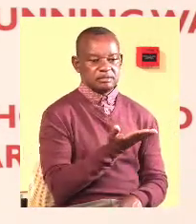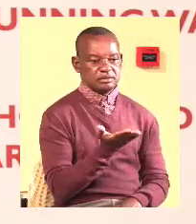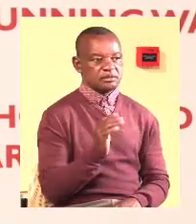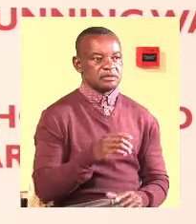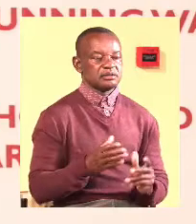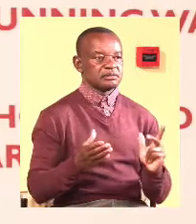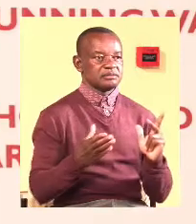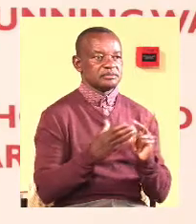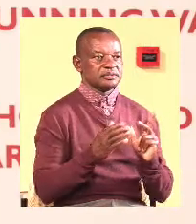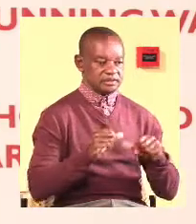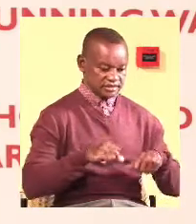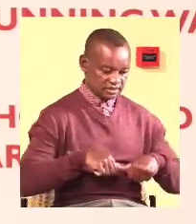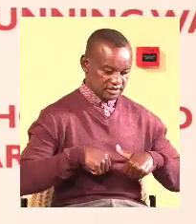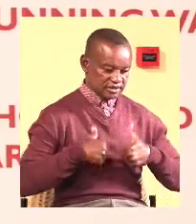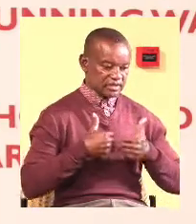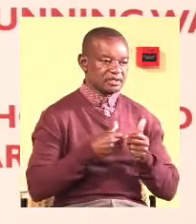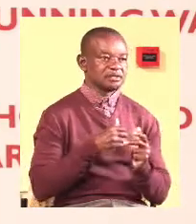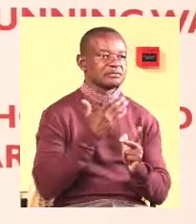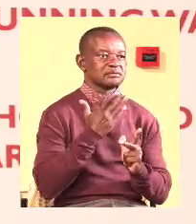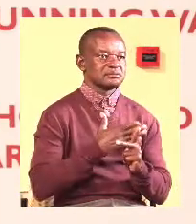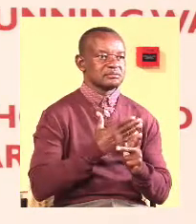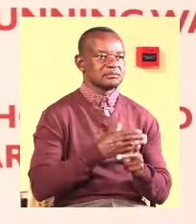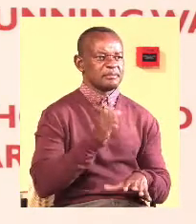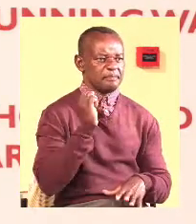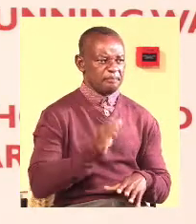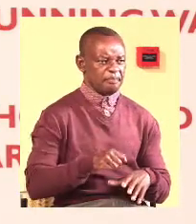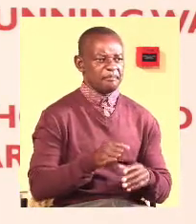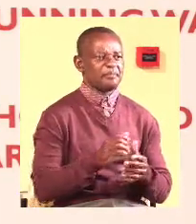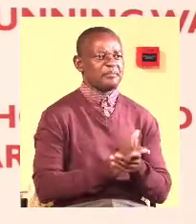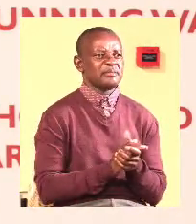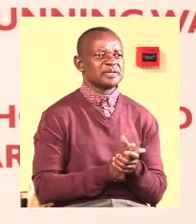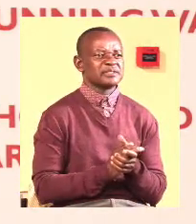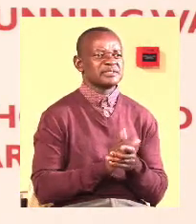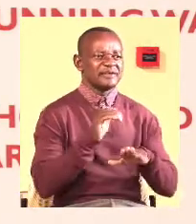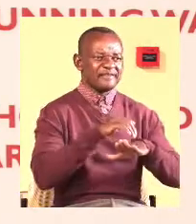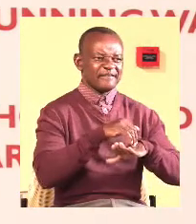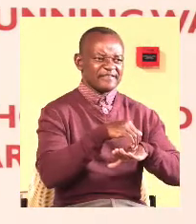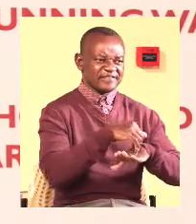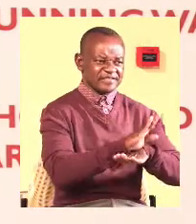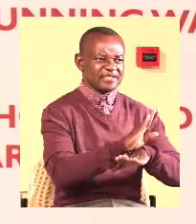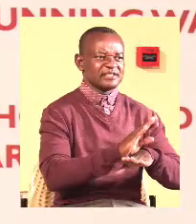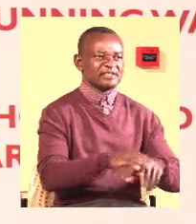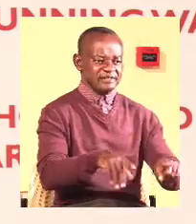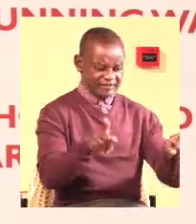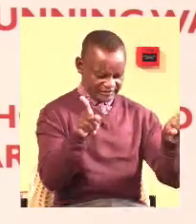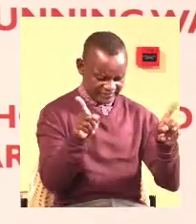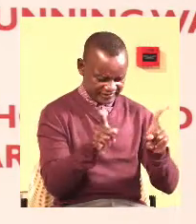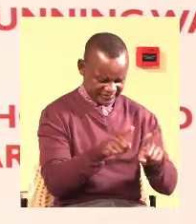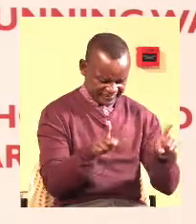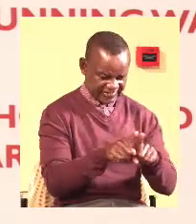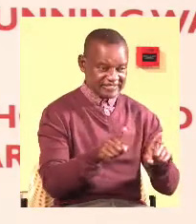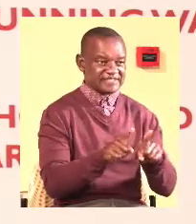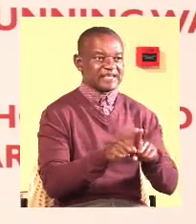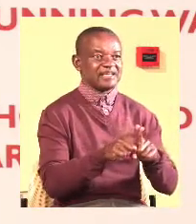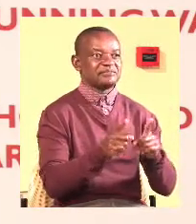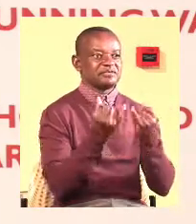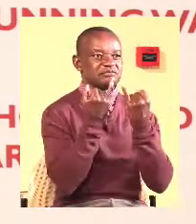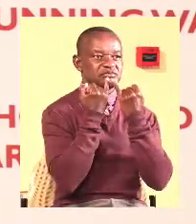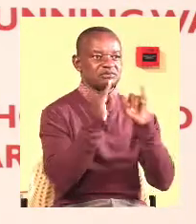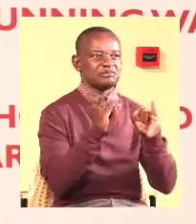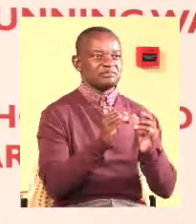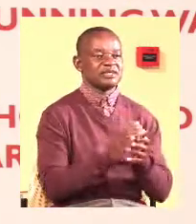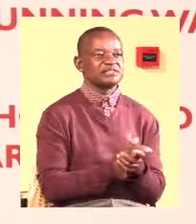are, preaching the same message. One is not saying something else and the other one is saying something different. So